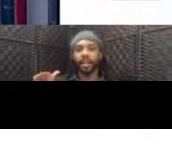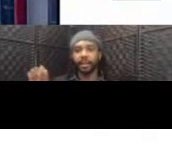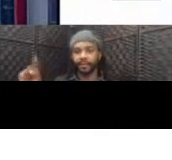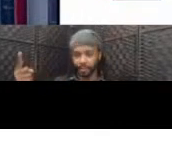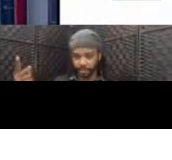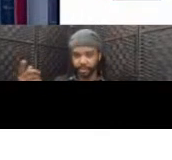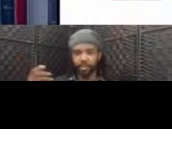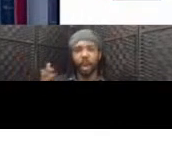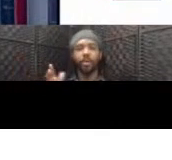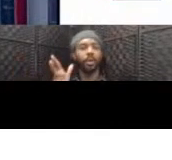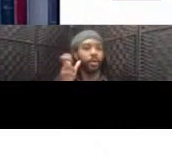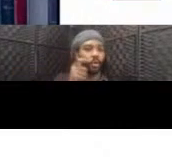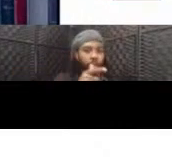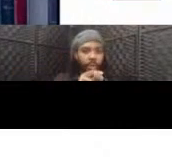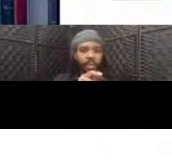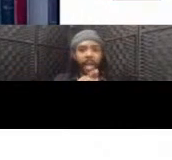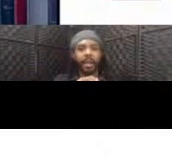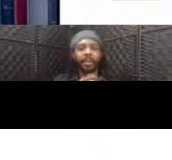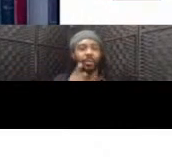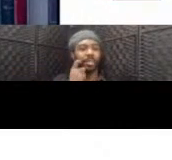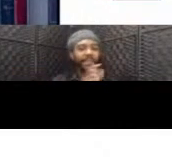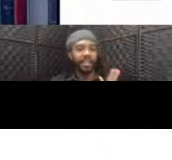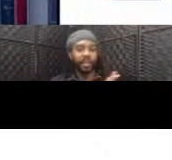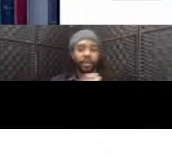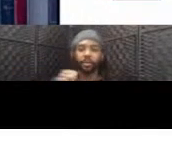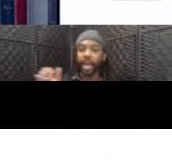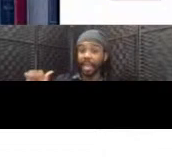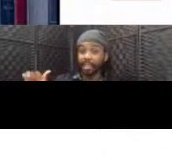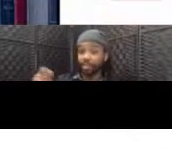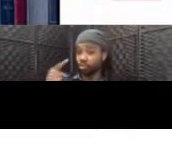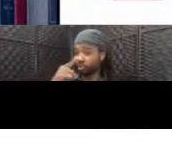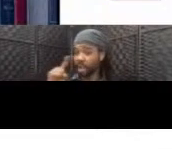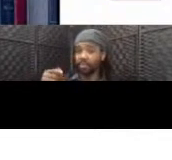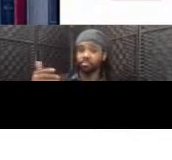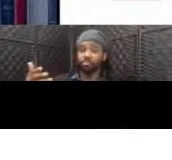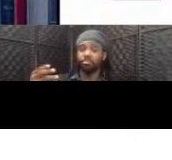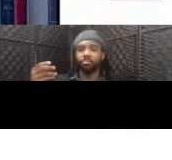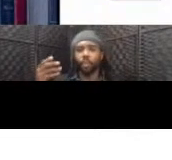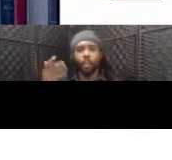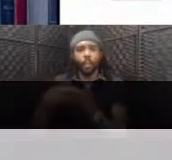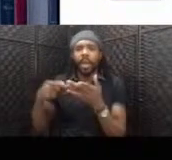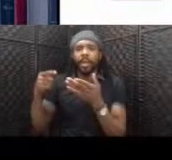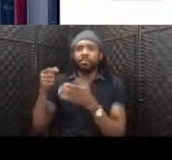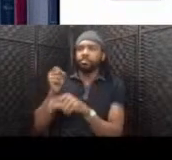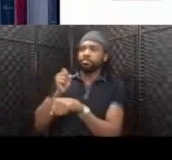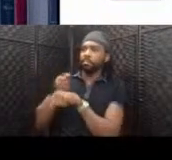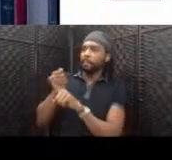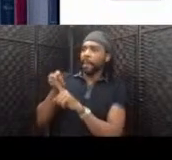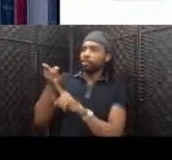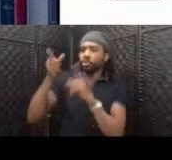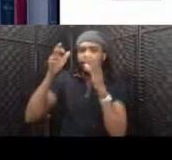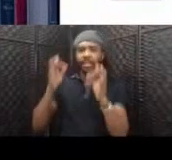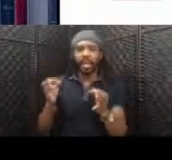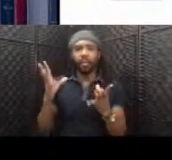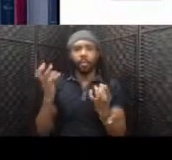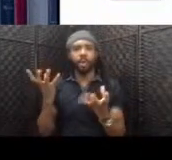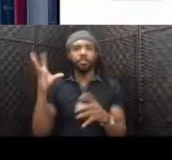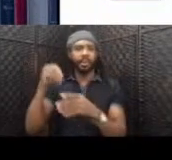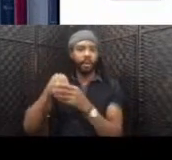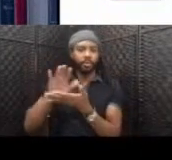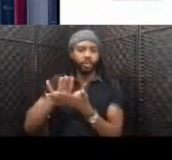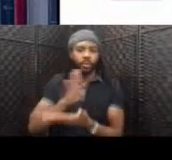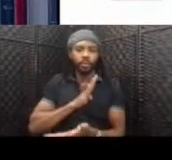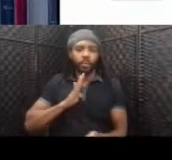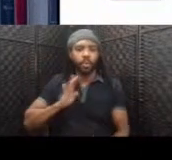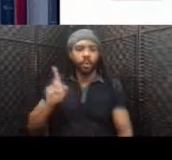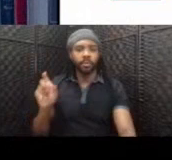Angela. Angela, could you just kind of tell everybody who's listening, what was it that made you decide I am going to step up and run for school board?